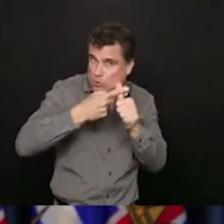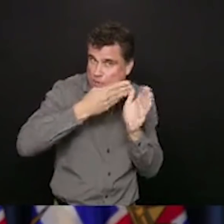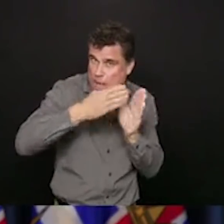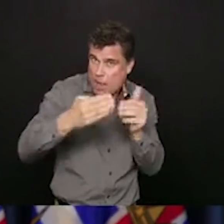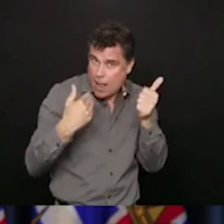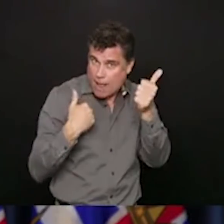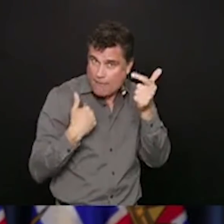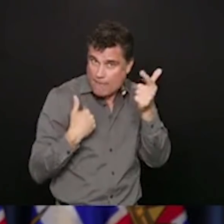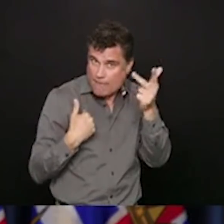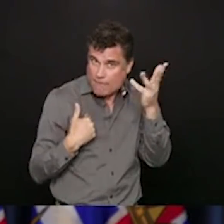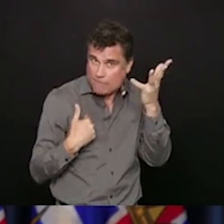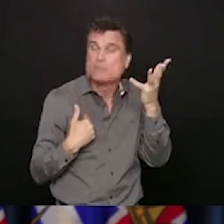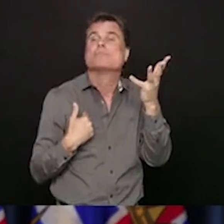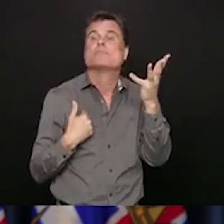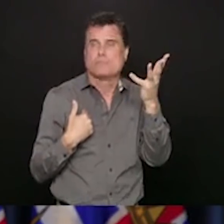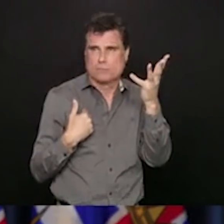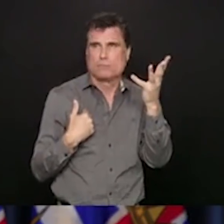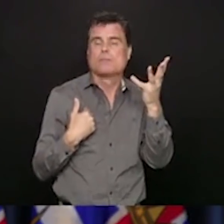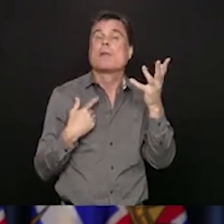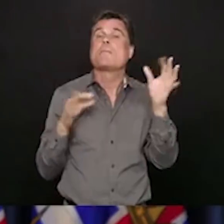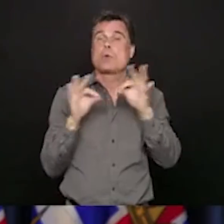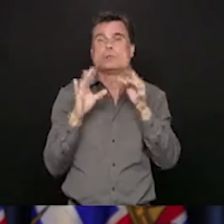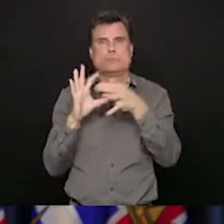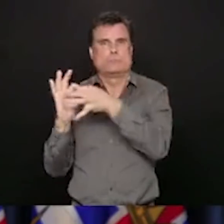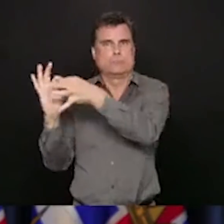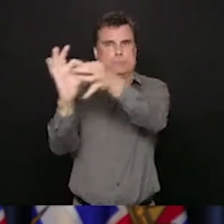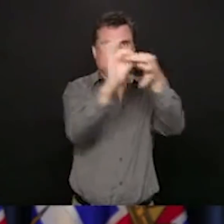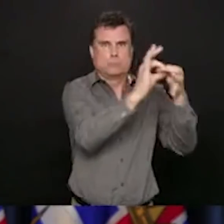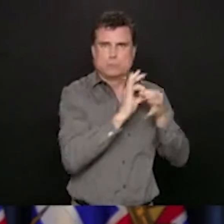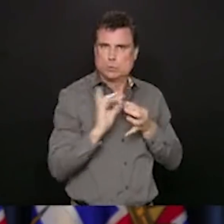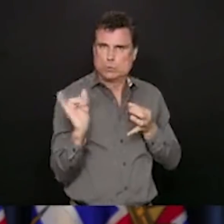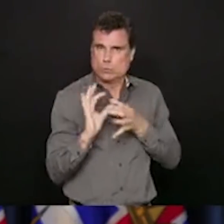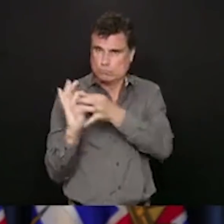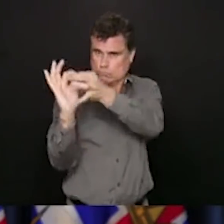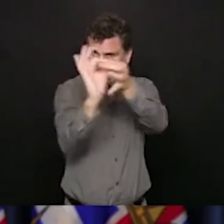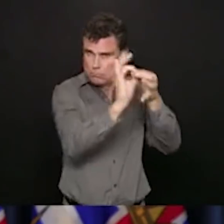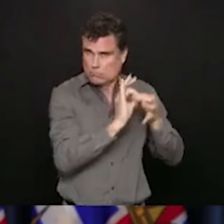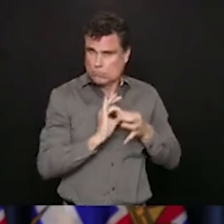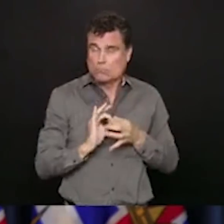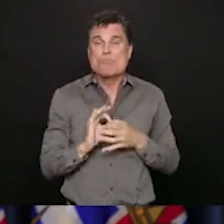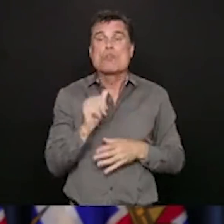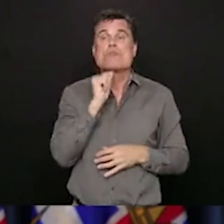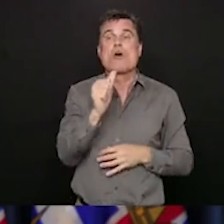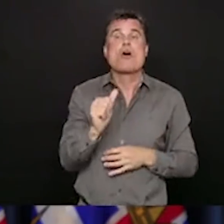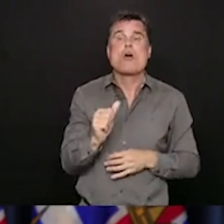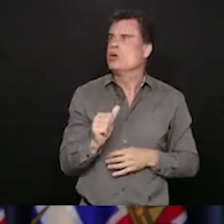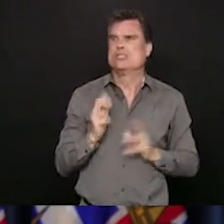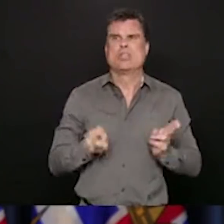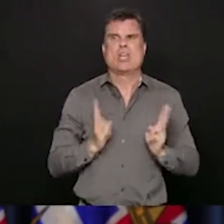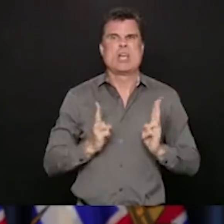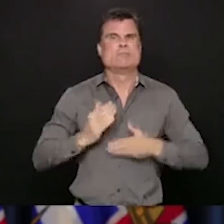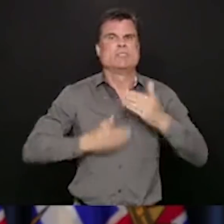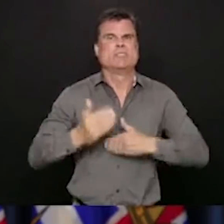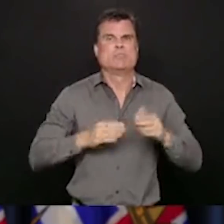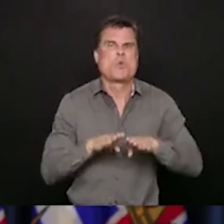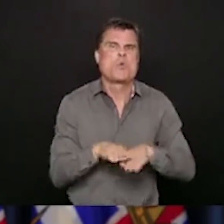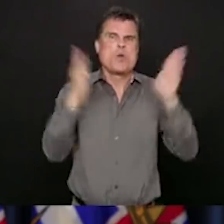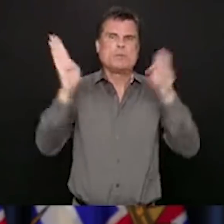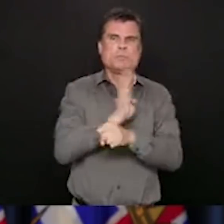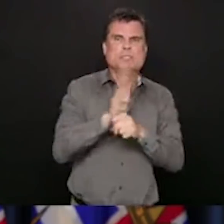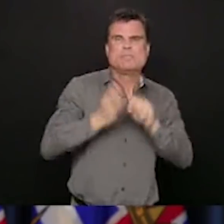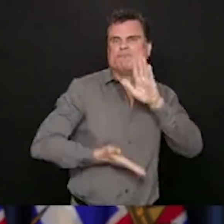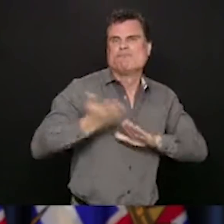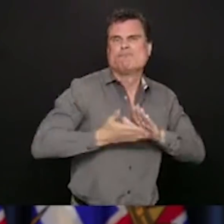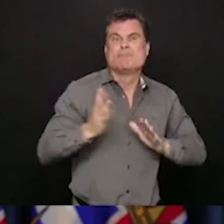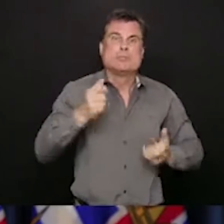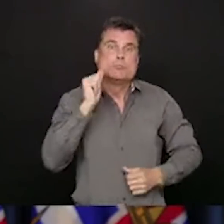go headlong into a let's start up again tomorrow, we're focusing instead on a slow, methodical, phased-in approach.